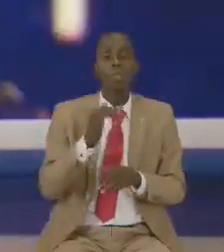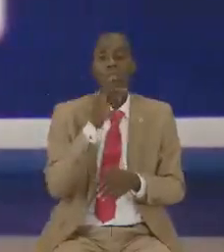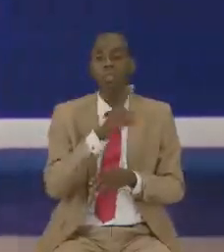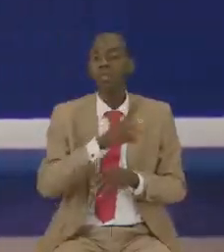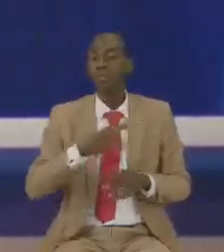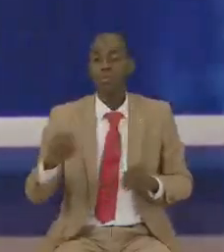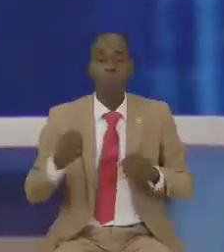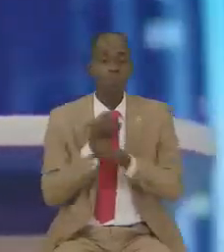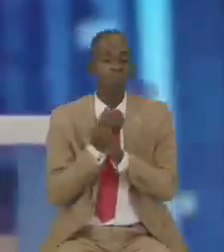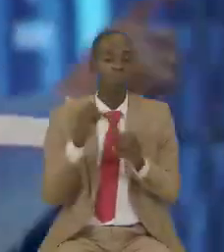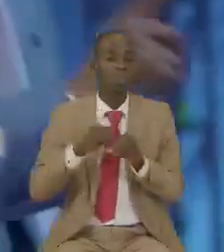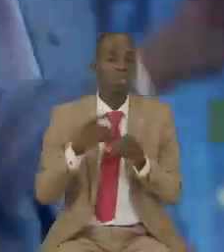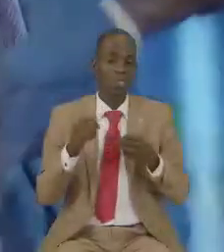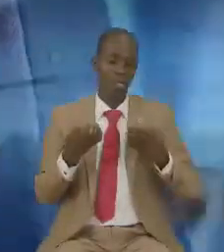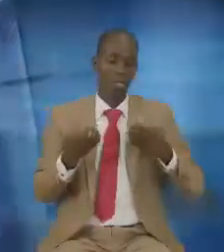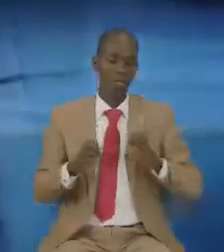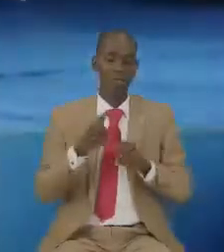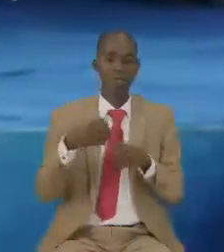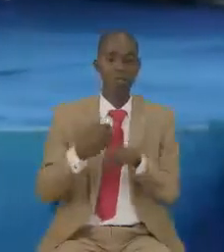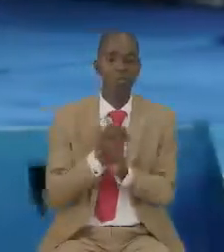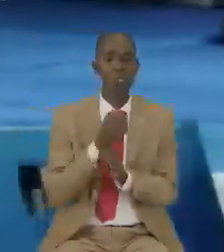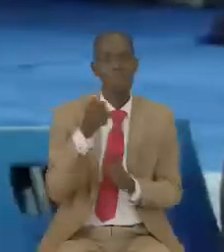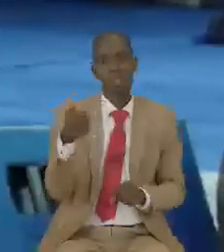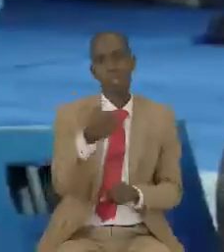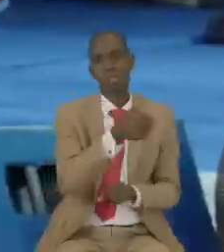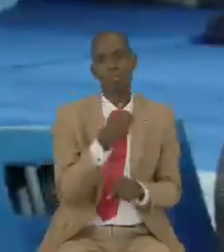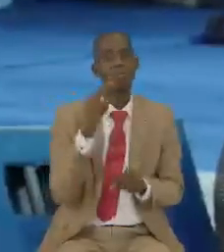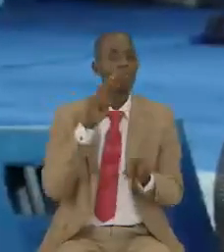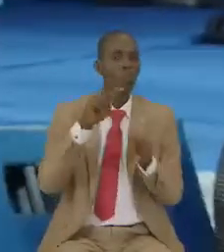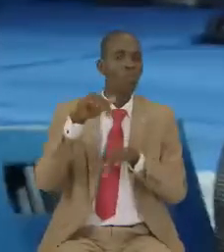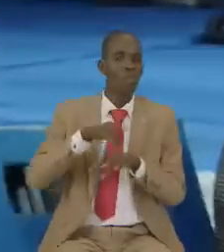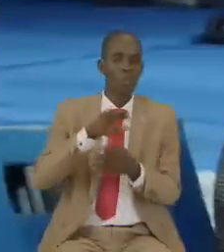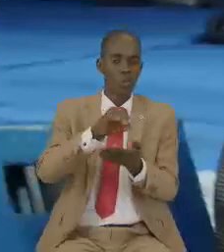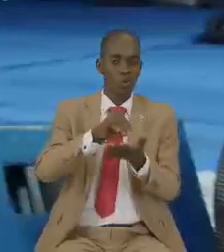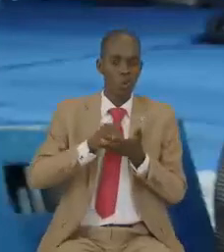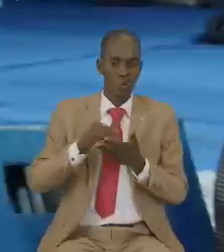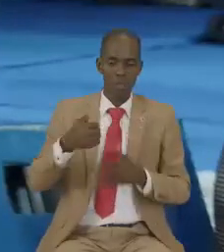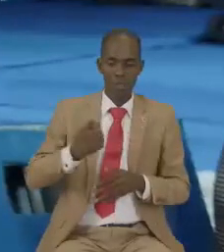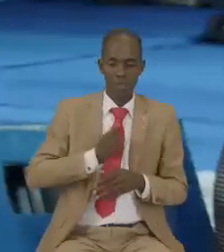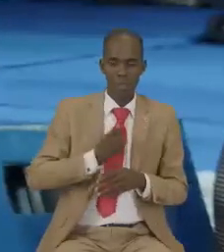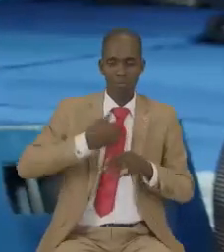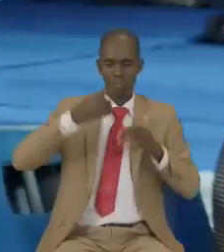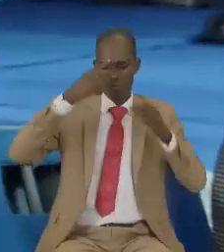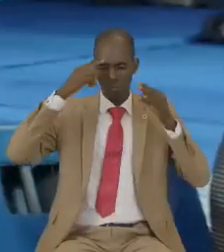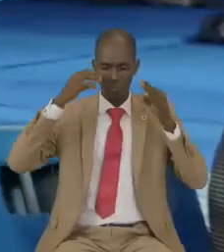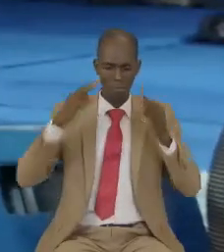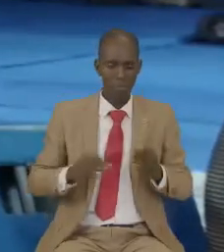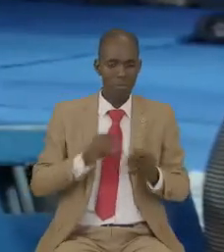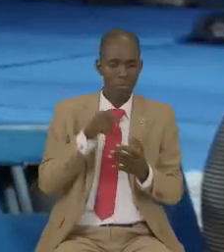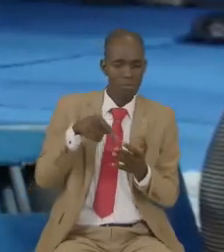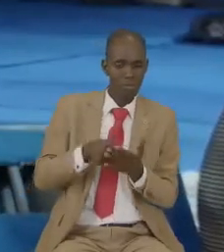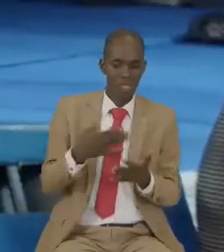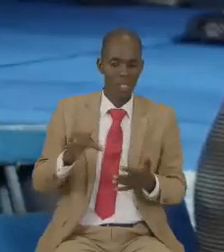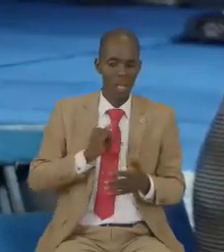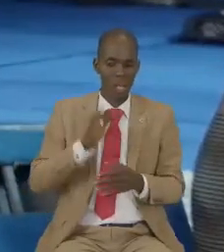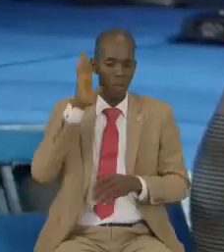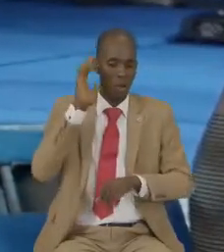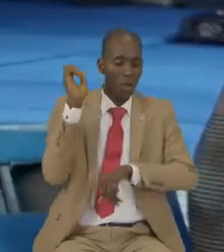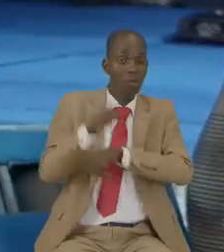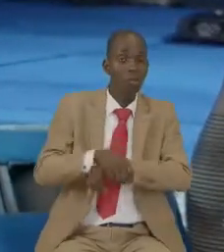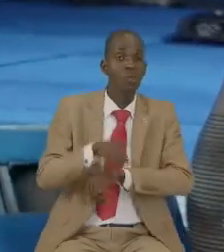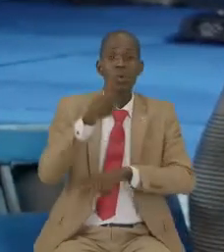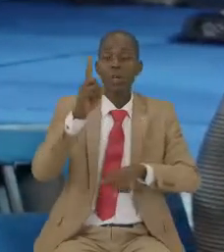make by yourself. You look at your determination. This thing, I will conquer it. You cannot